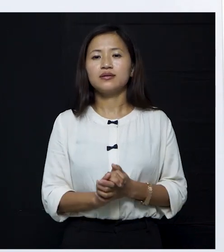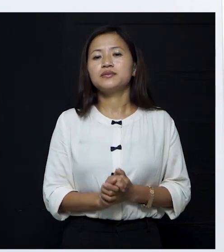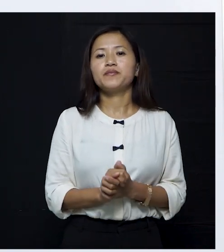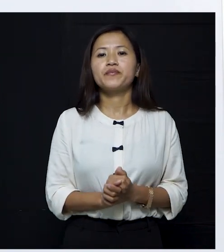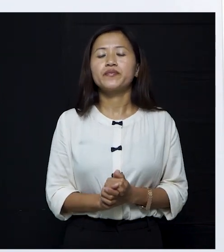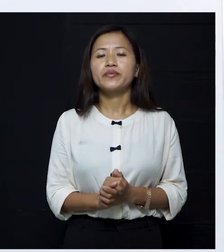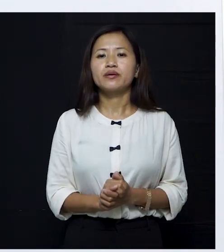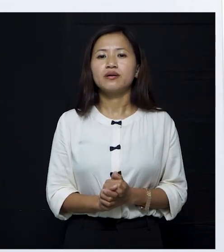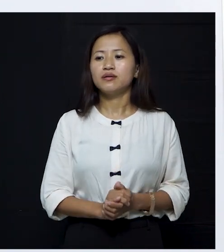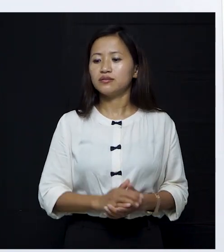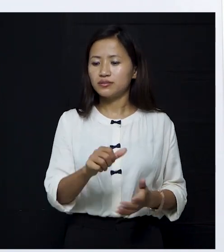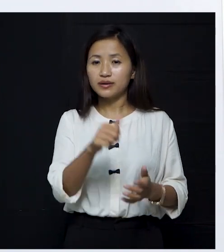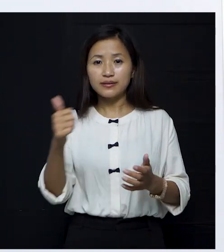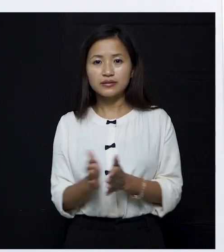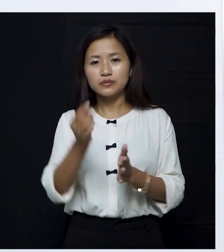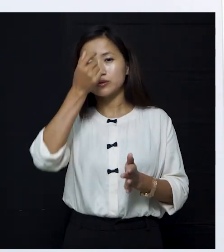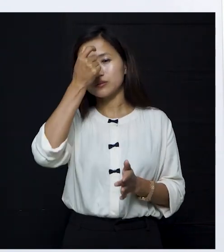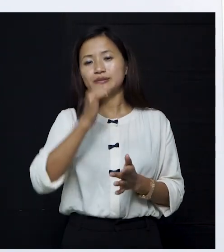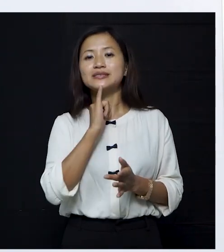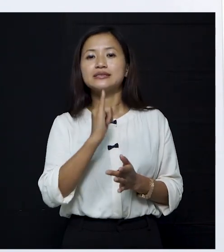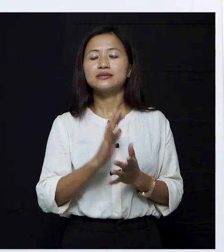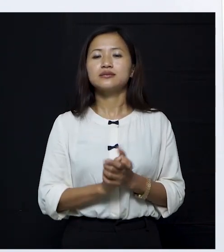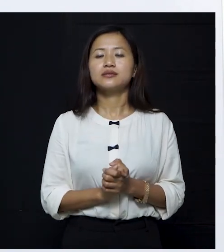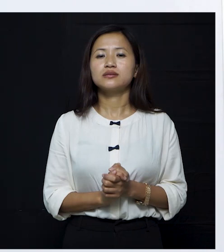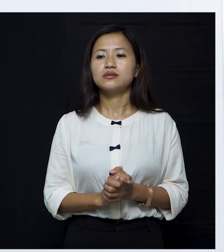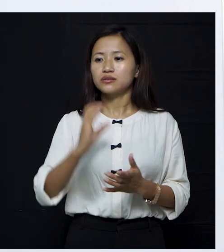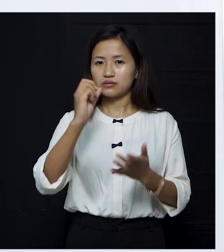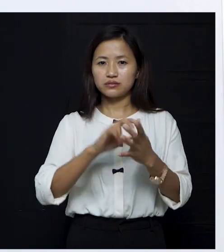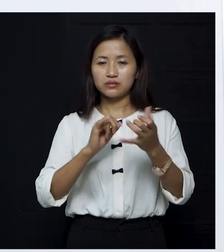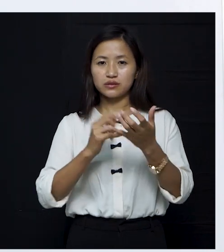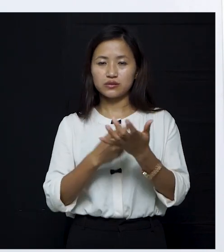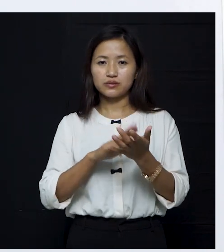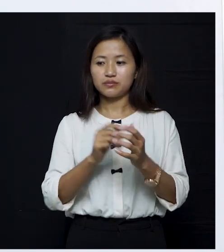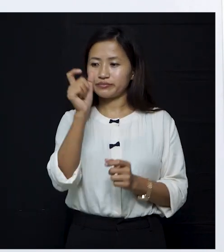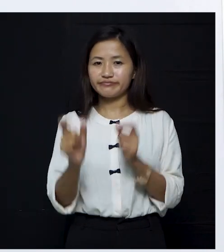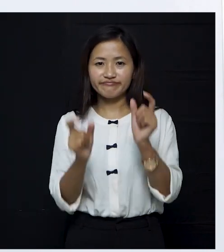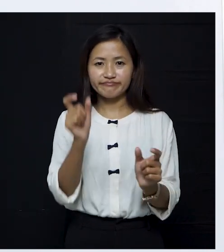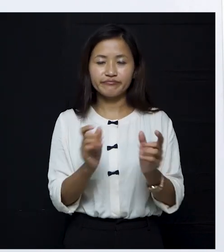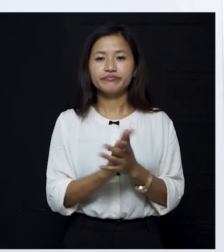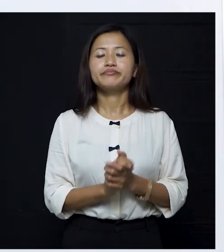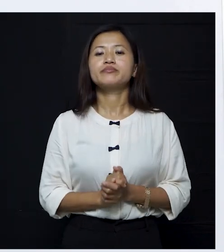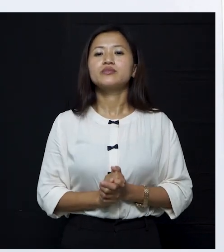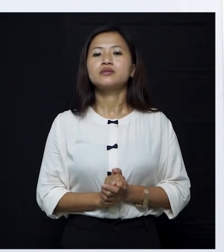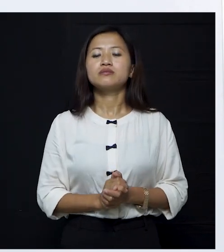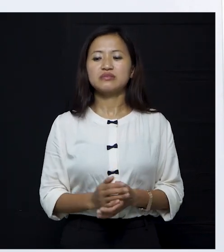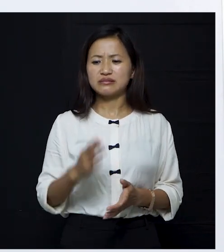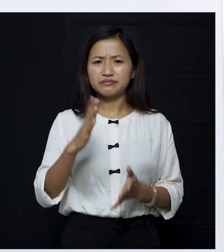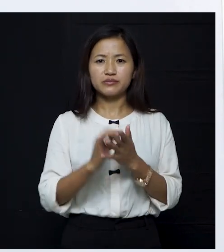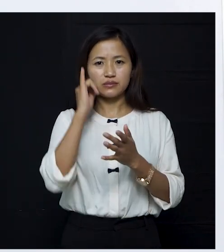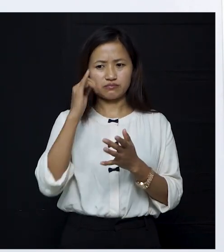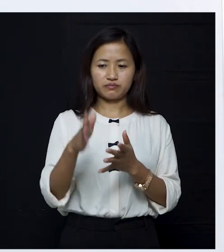products, okay? Then another problem is the consumer, that is the people, they are ignorant,